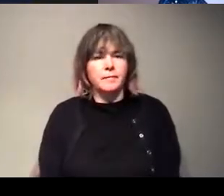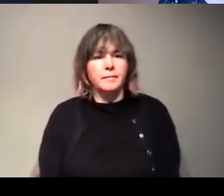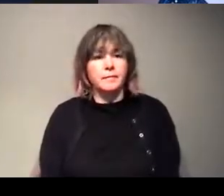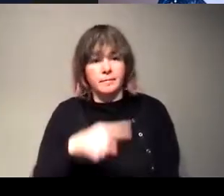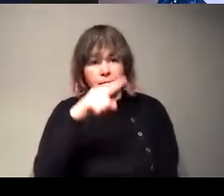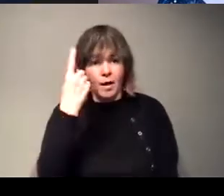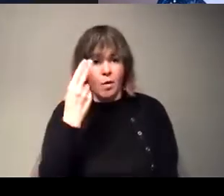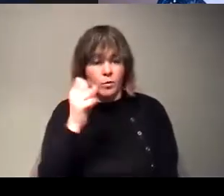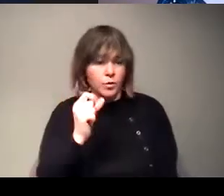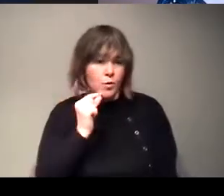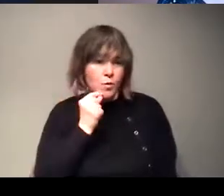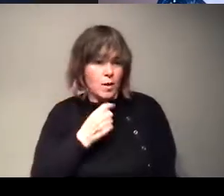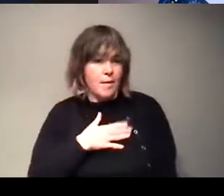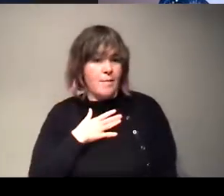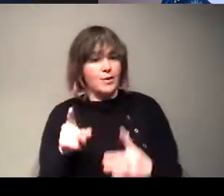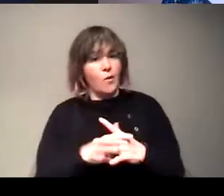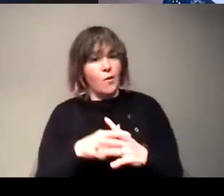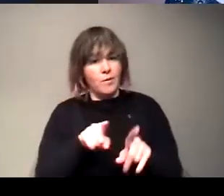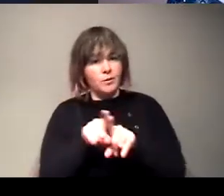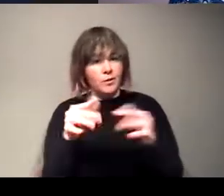really cool. I'm glad that they show up in the Star Wars universe.